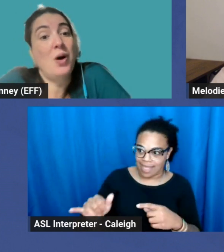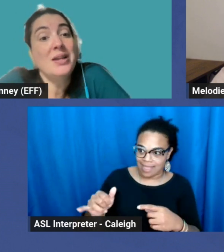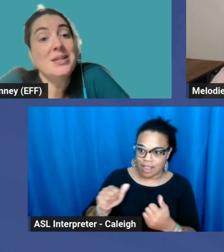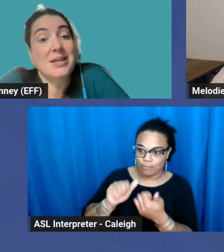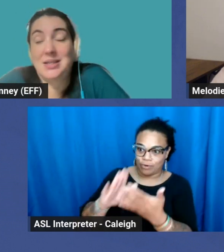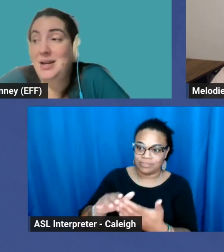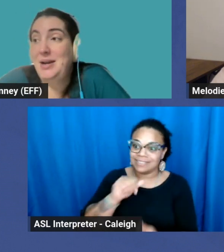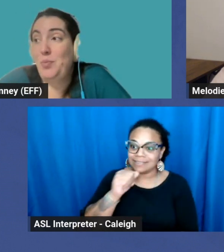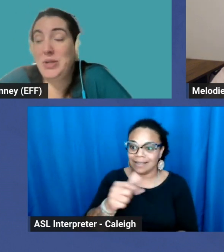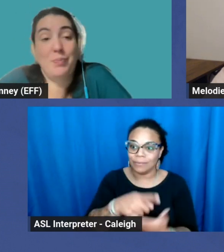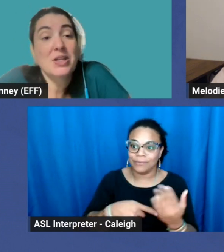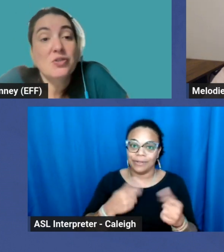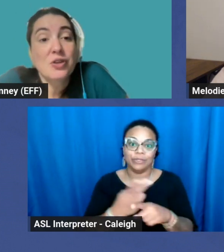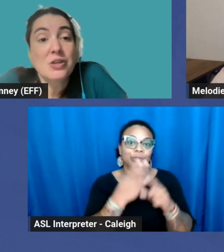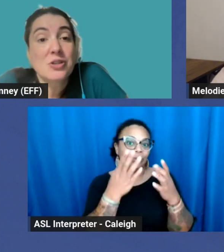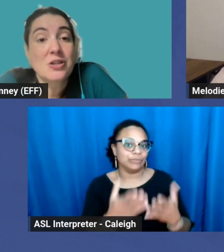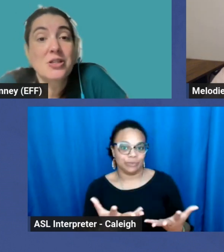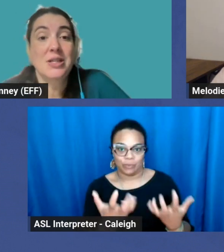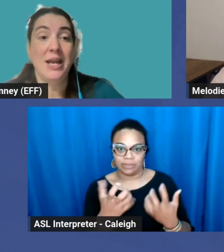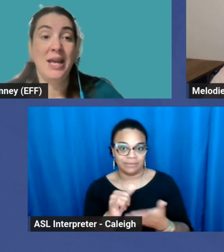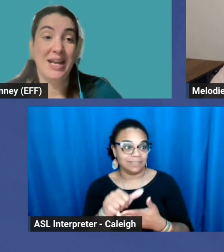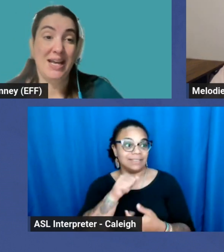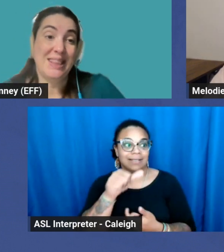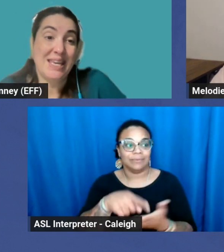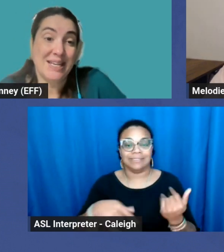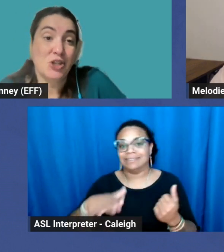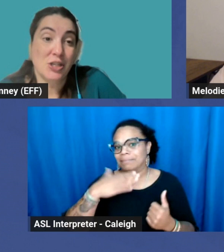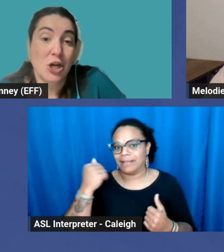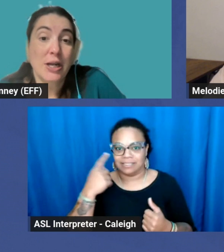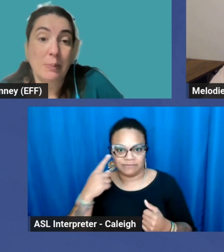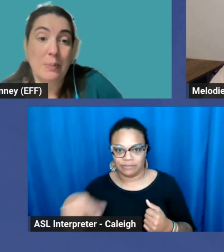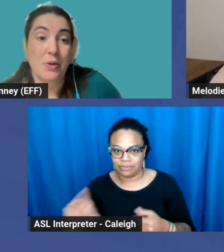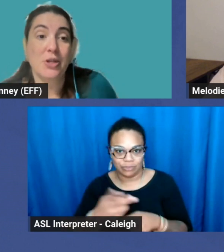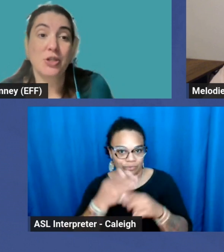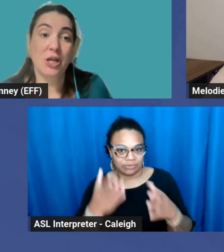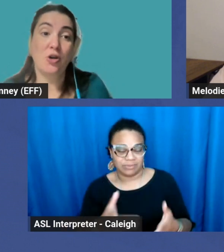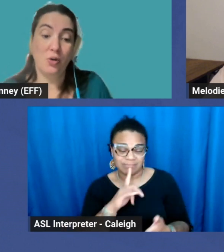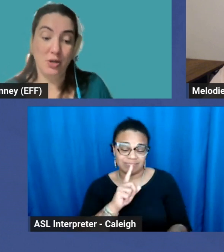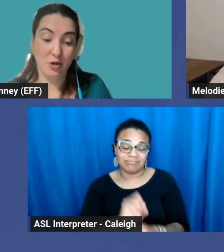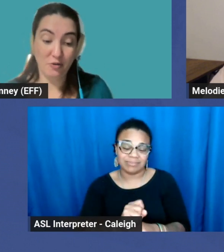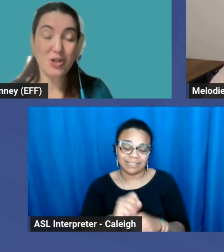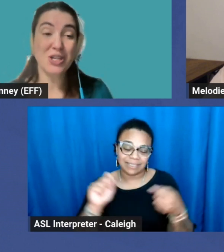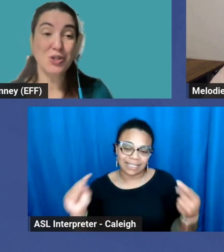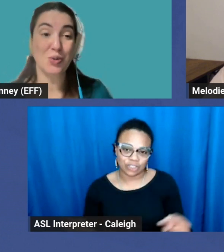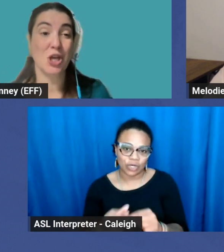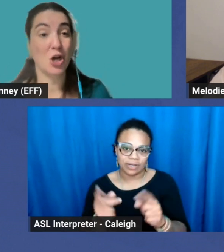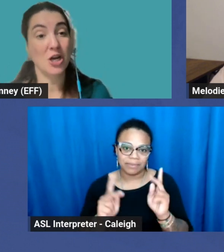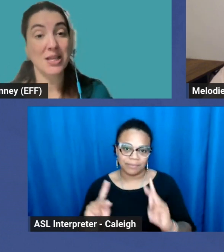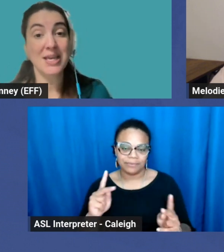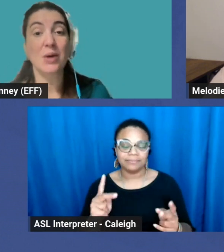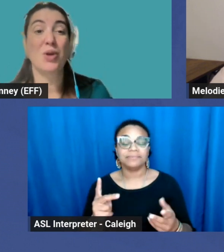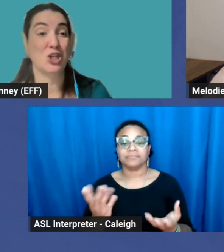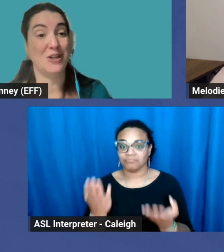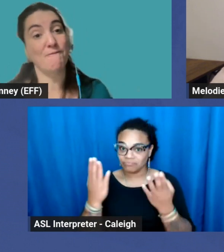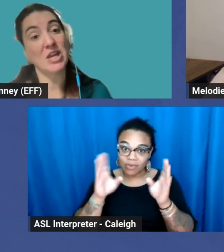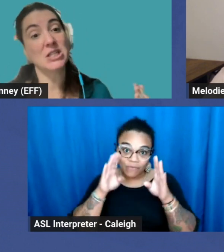users want. That's not what's best for users. And I think it's actually hurting people. So focus on doing the hard thing that will actually fix the